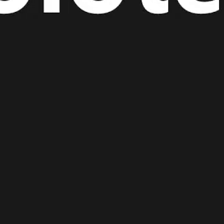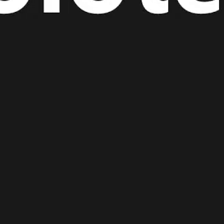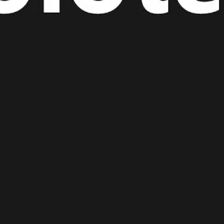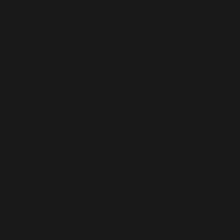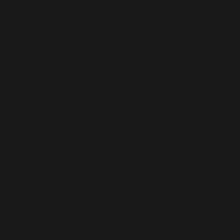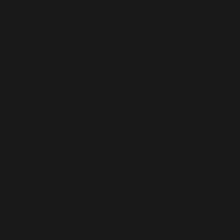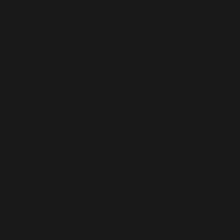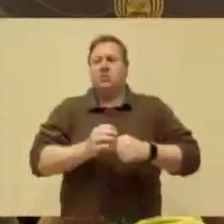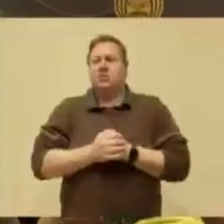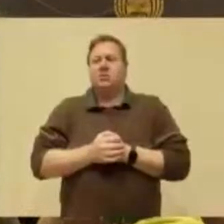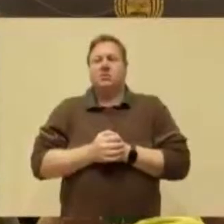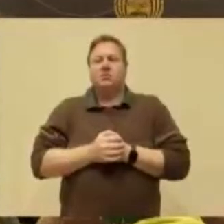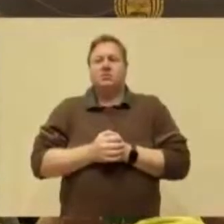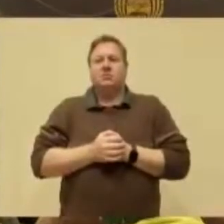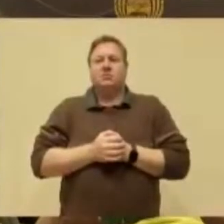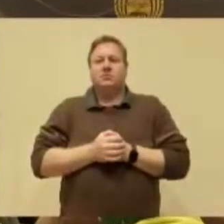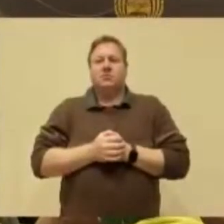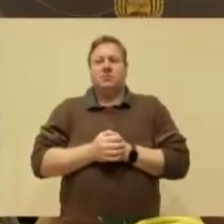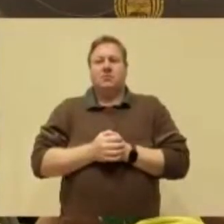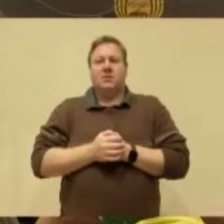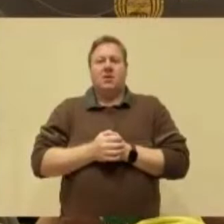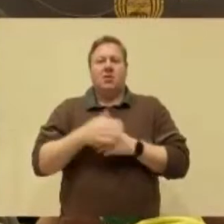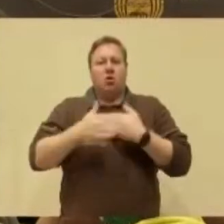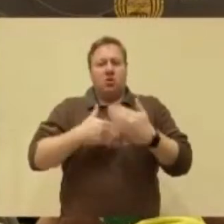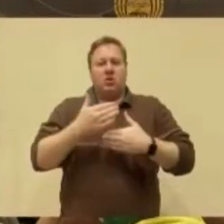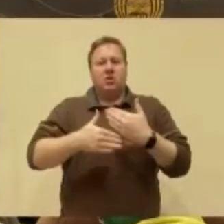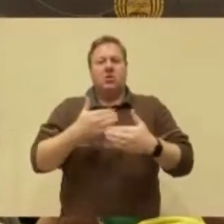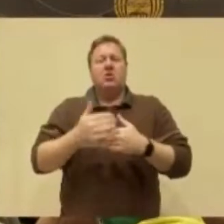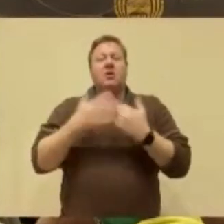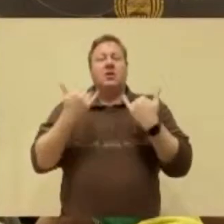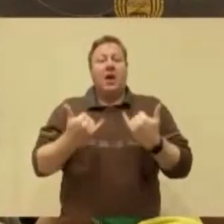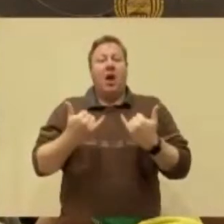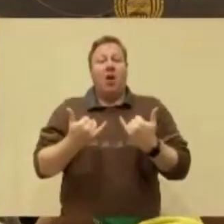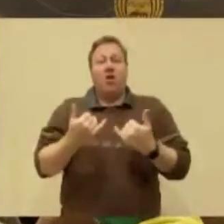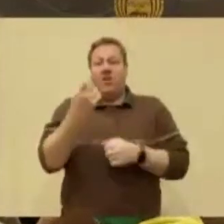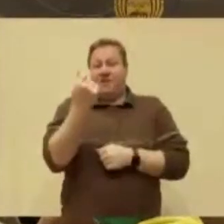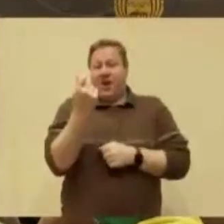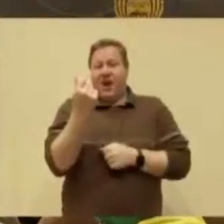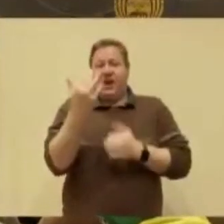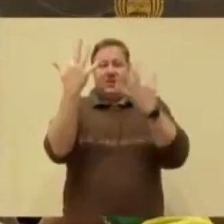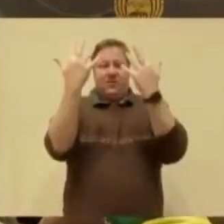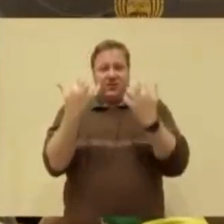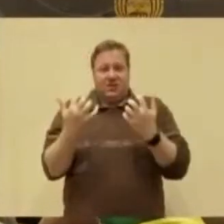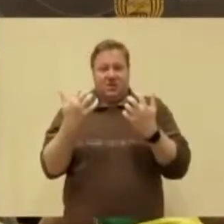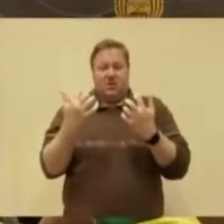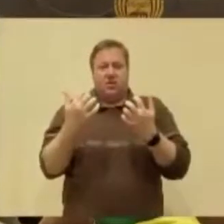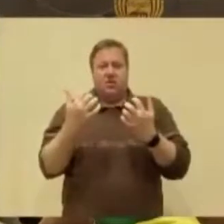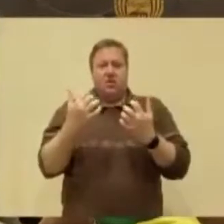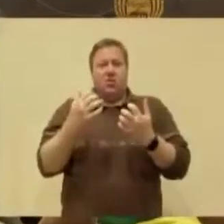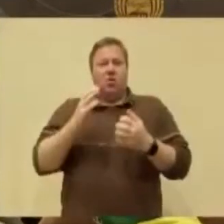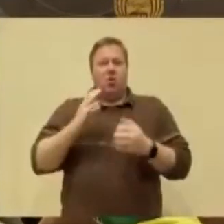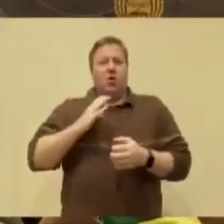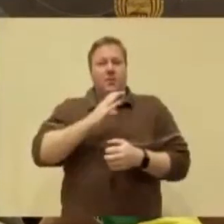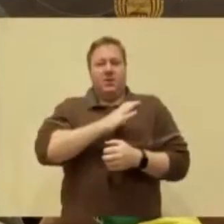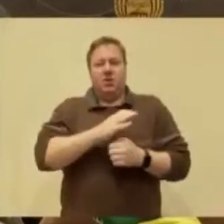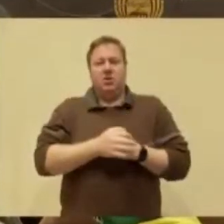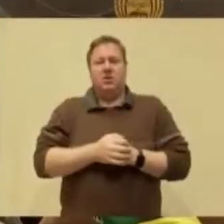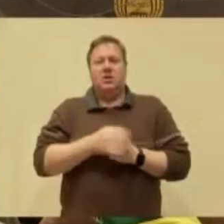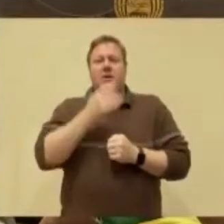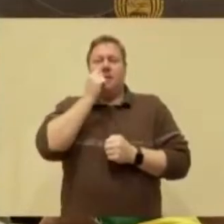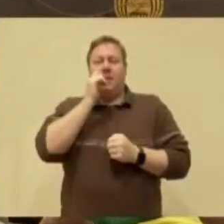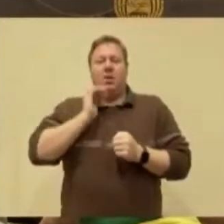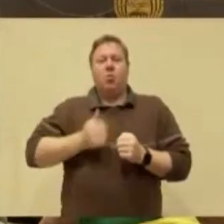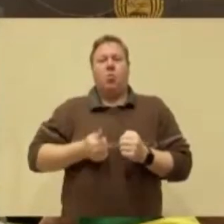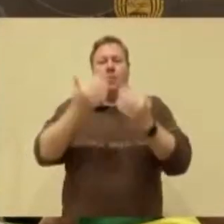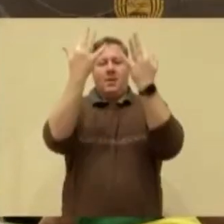go to the finance and fiscal commission for an assessment of gender mainstreaming in the financial